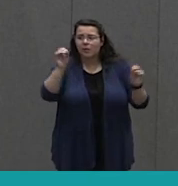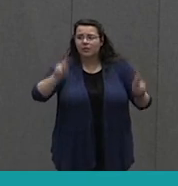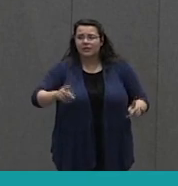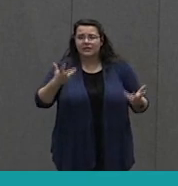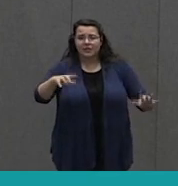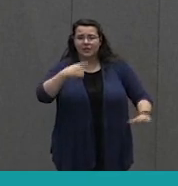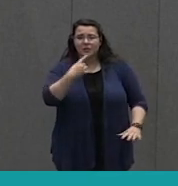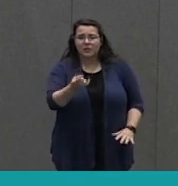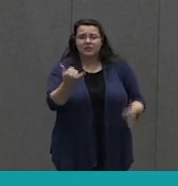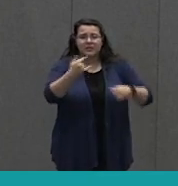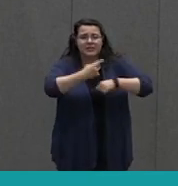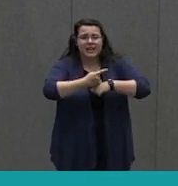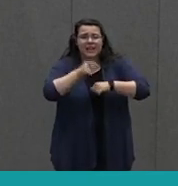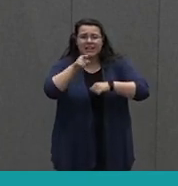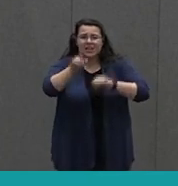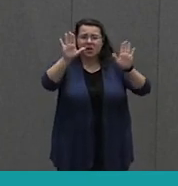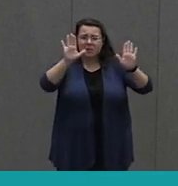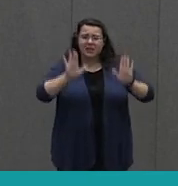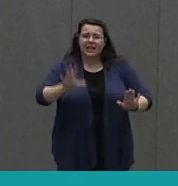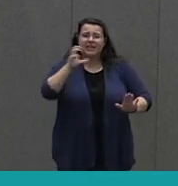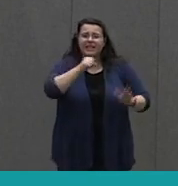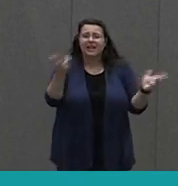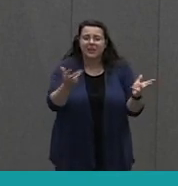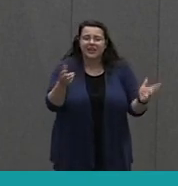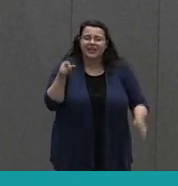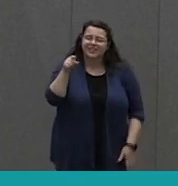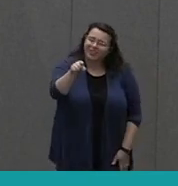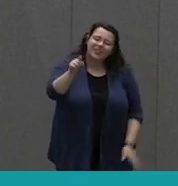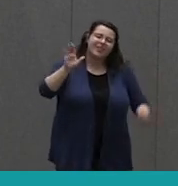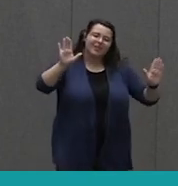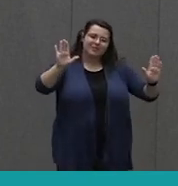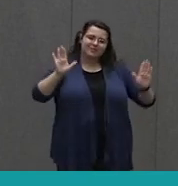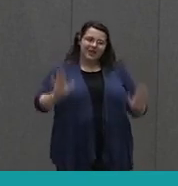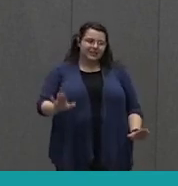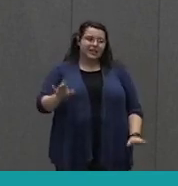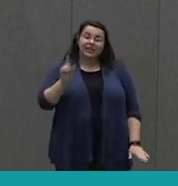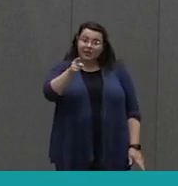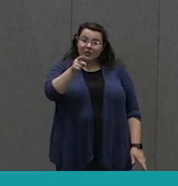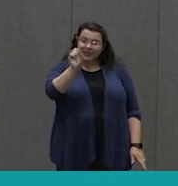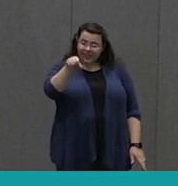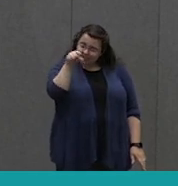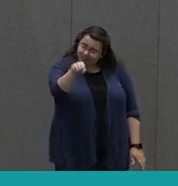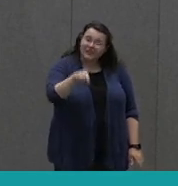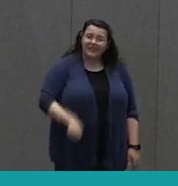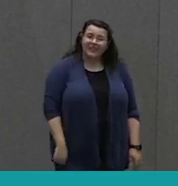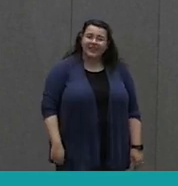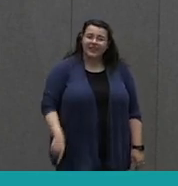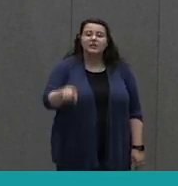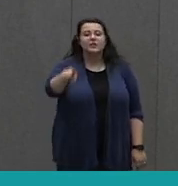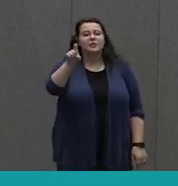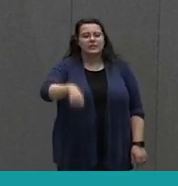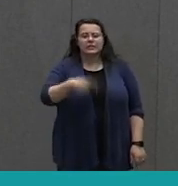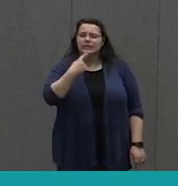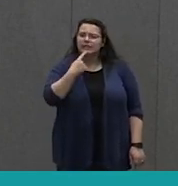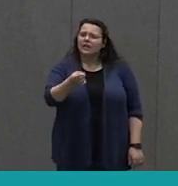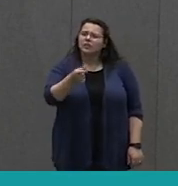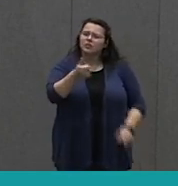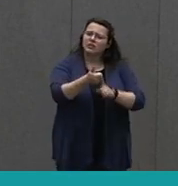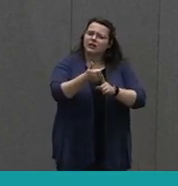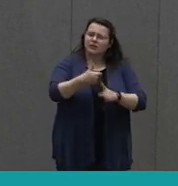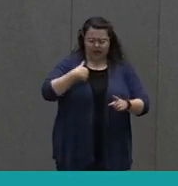and then maybe later then you start feeling like kind of happy again, right?